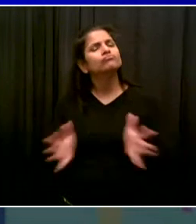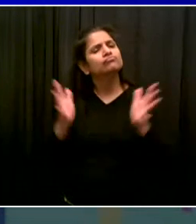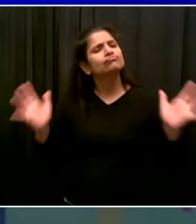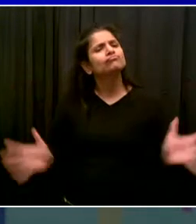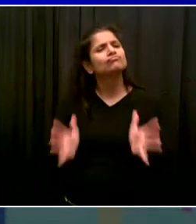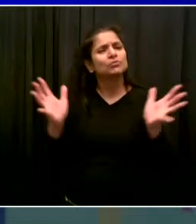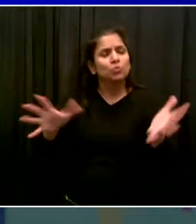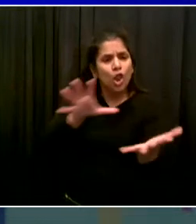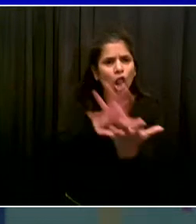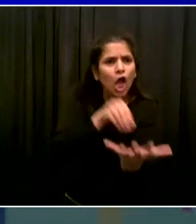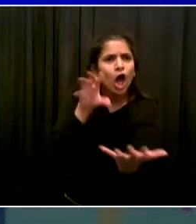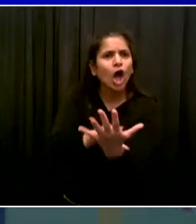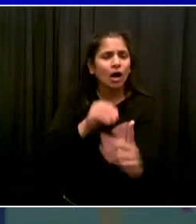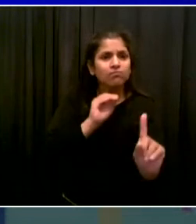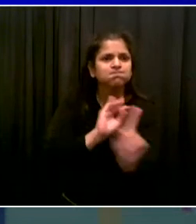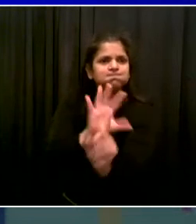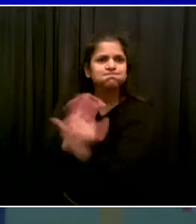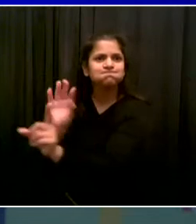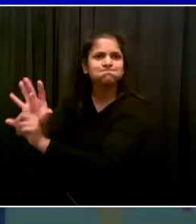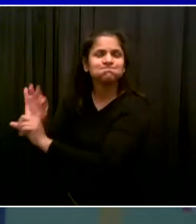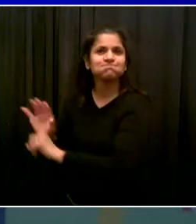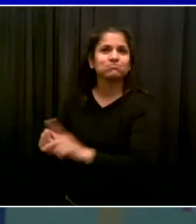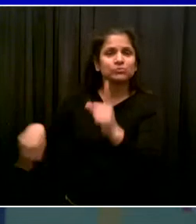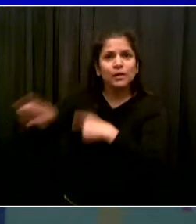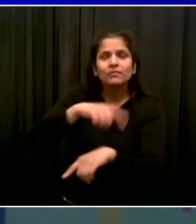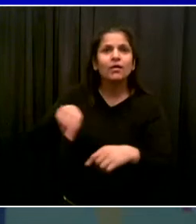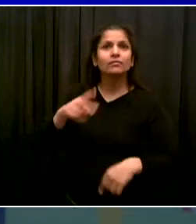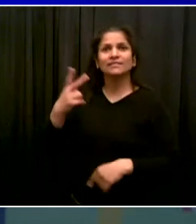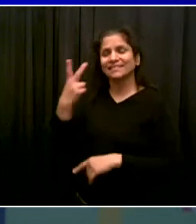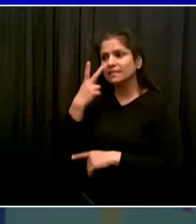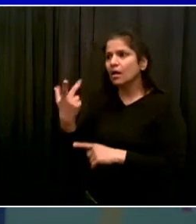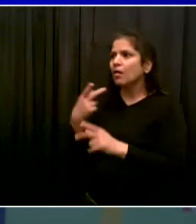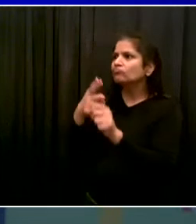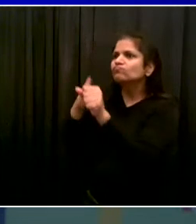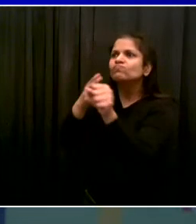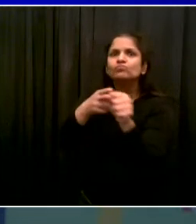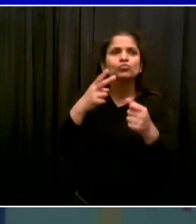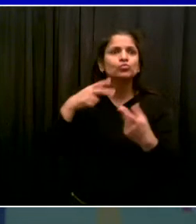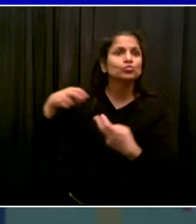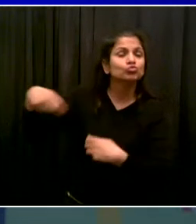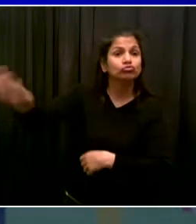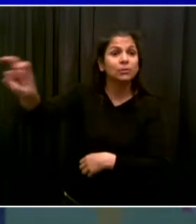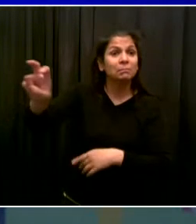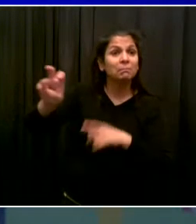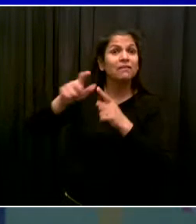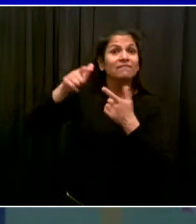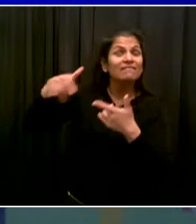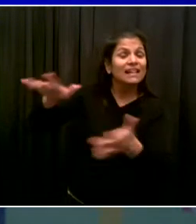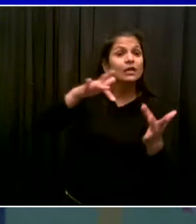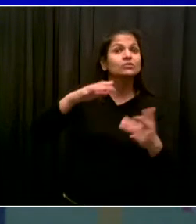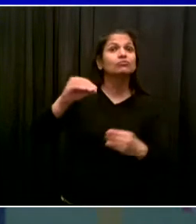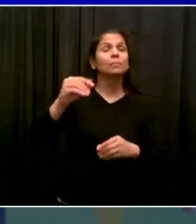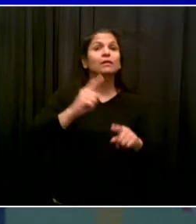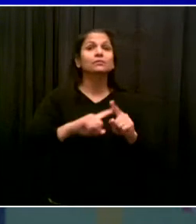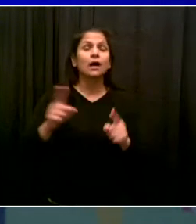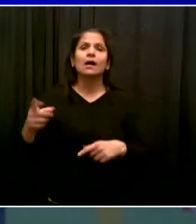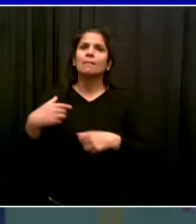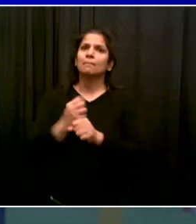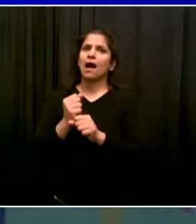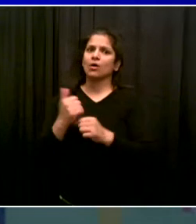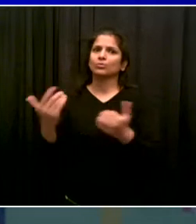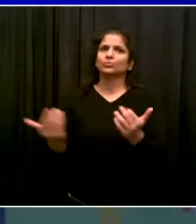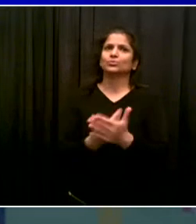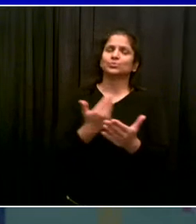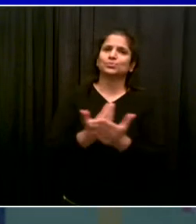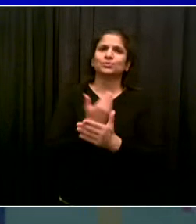the nonprofits they work with who do great work every summer with kids to create something brand new. And this is exciting. I want to emphasize